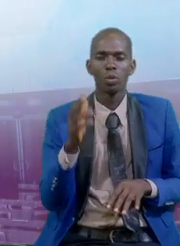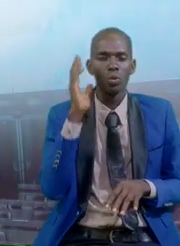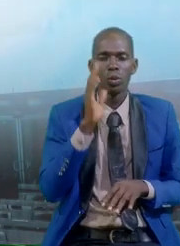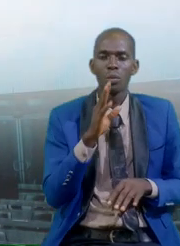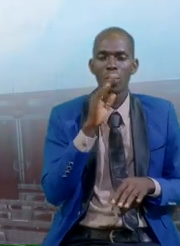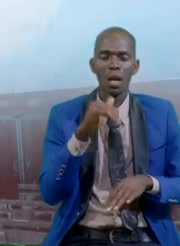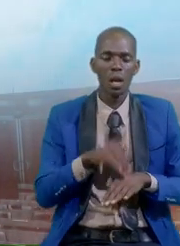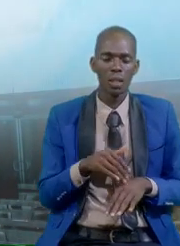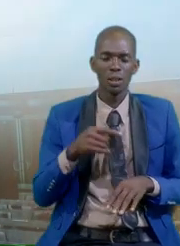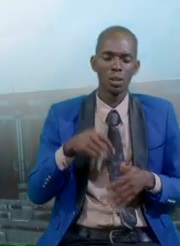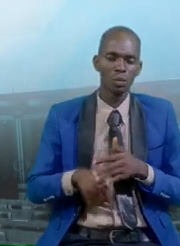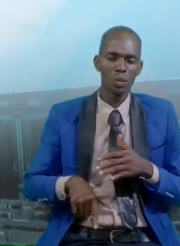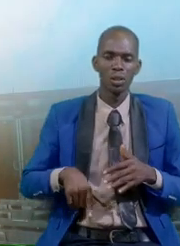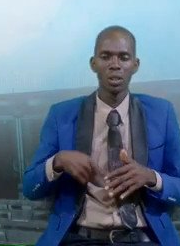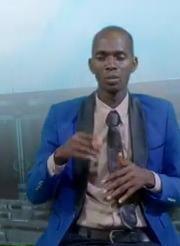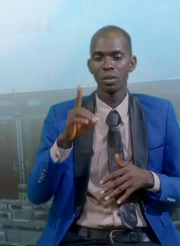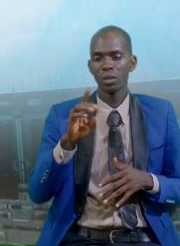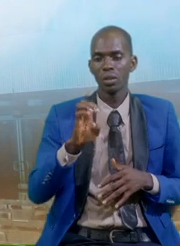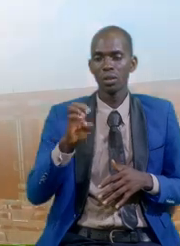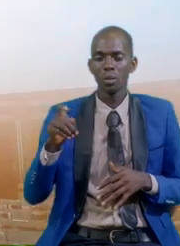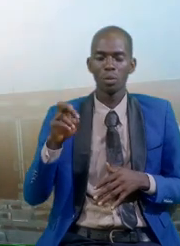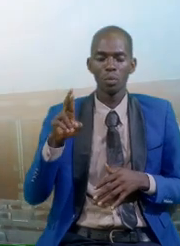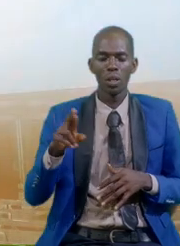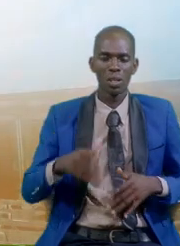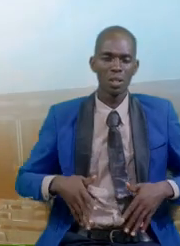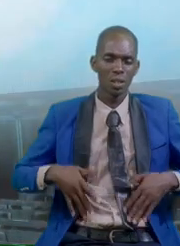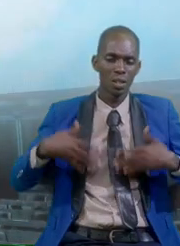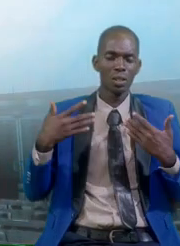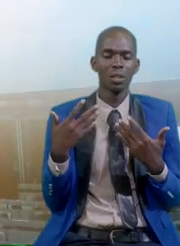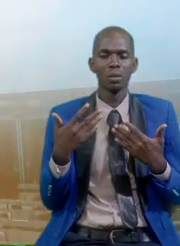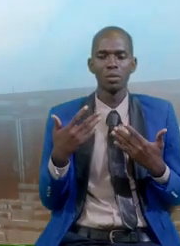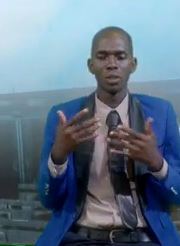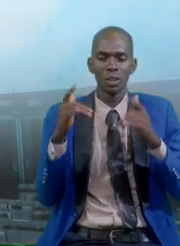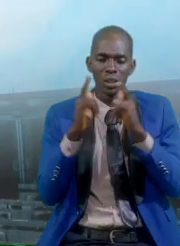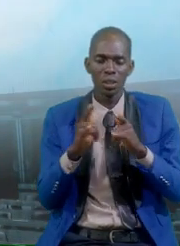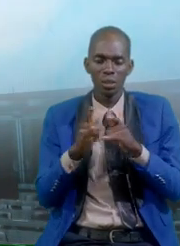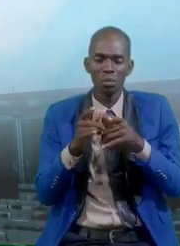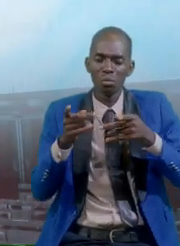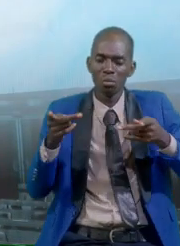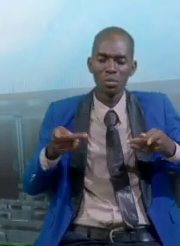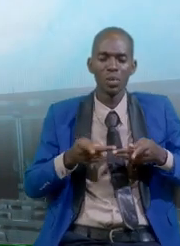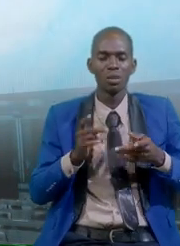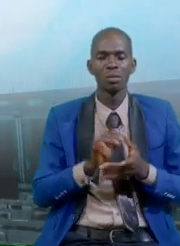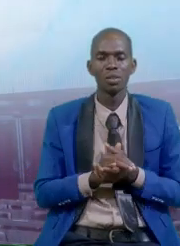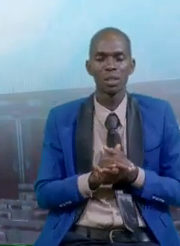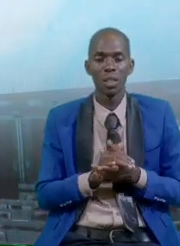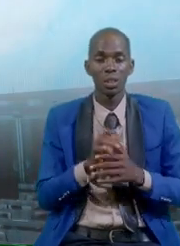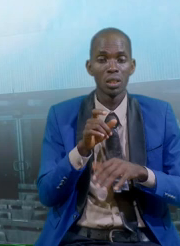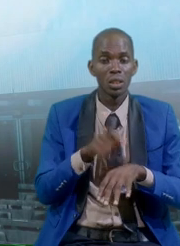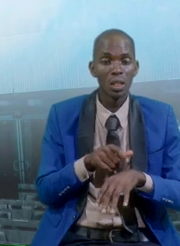Campground, Rumudara, along East West Road, Port Harcourt. That's the main church here. Time